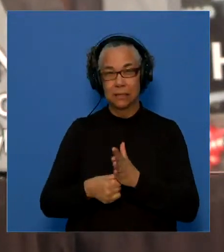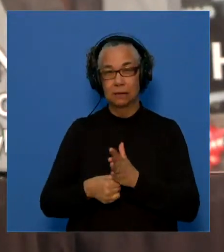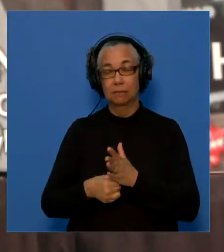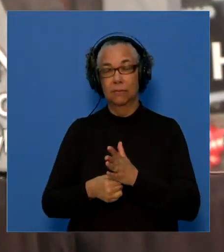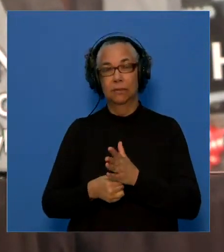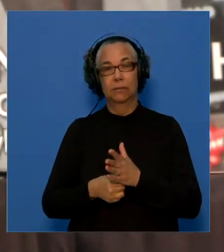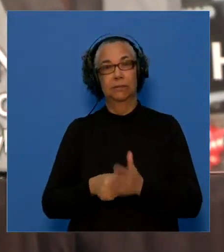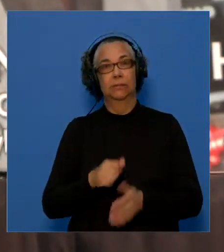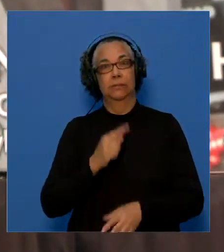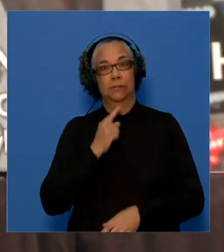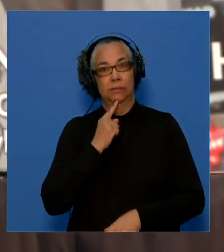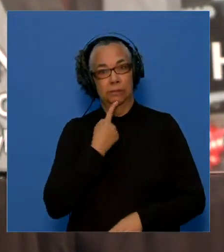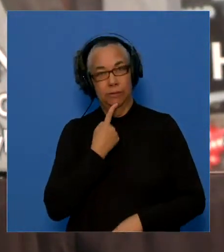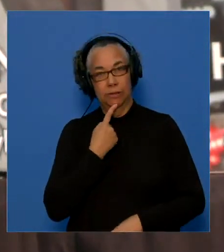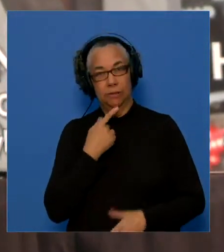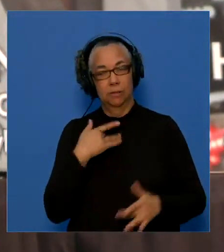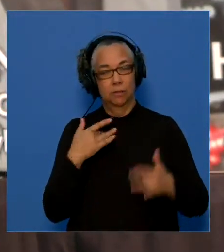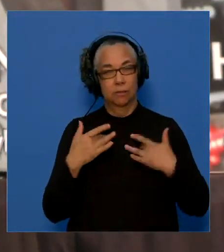concern to the government.